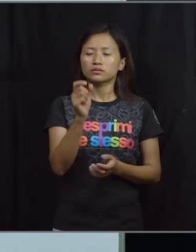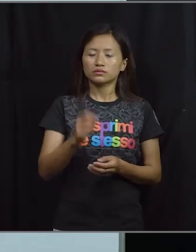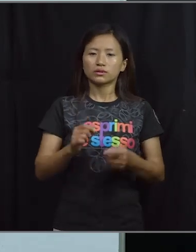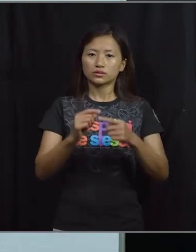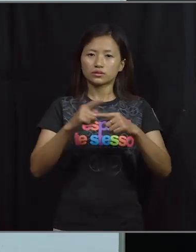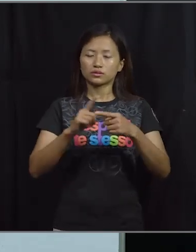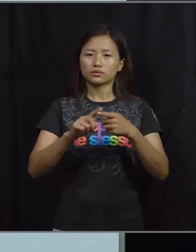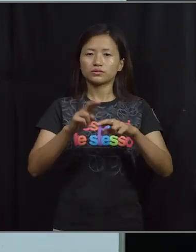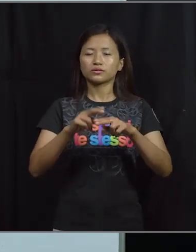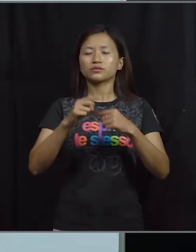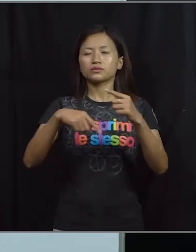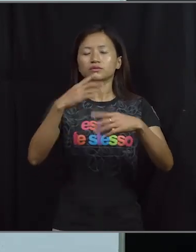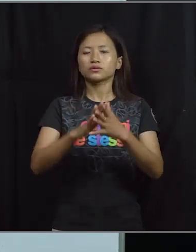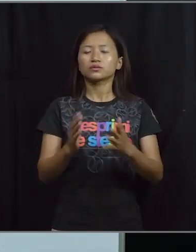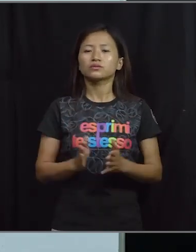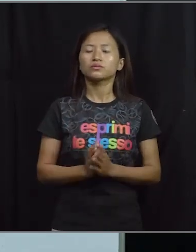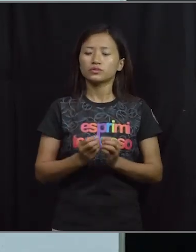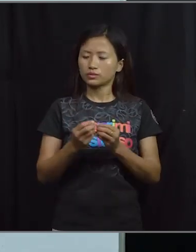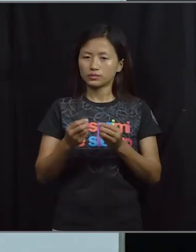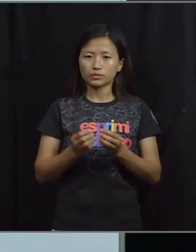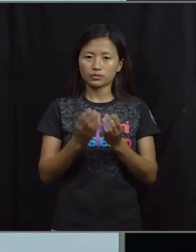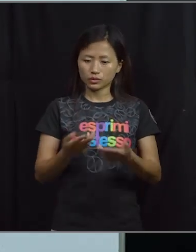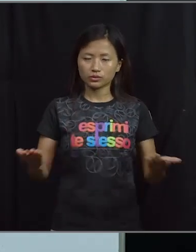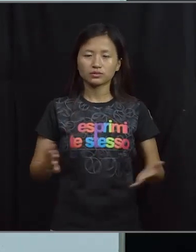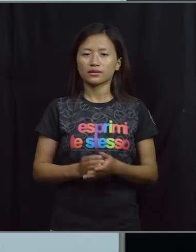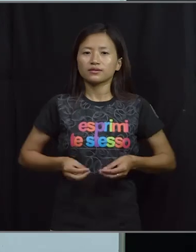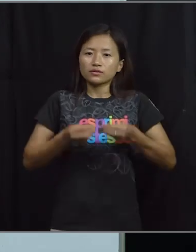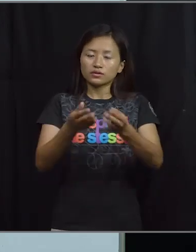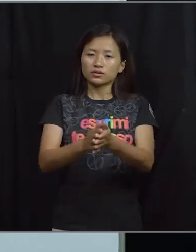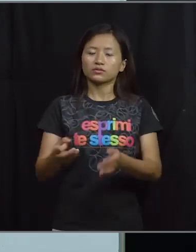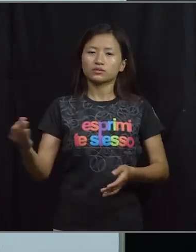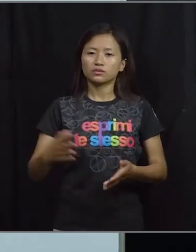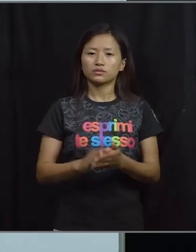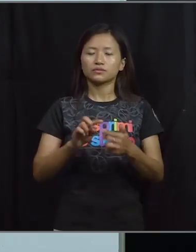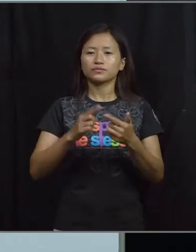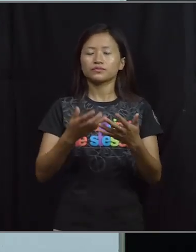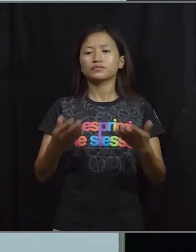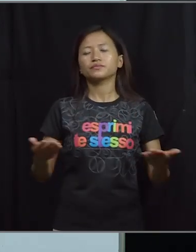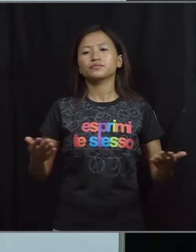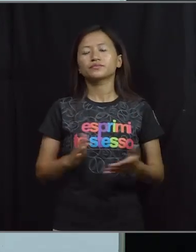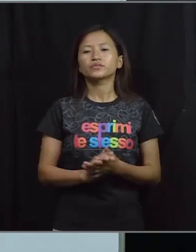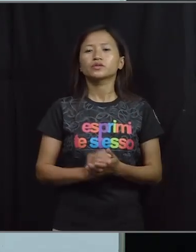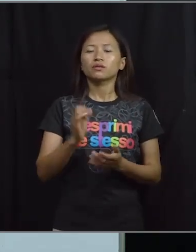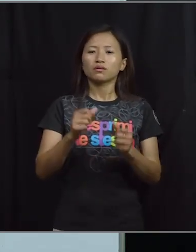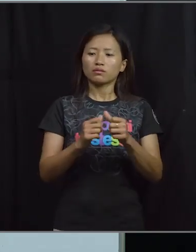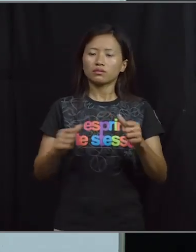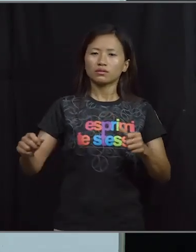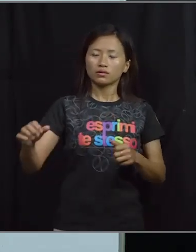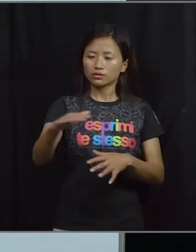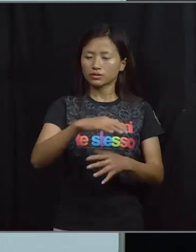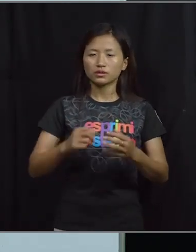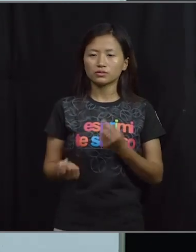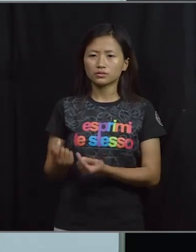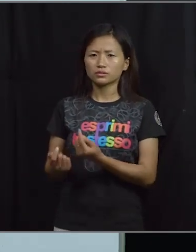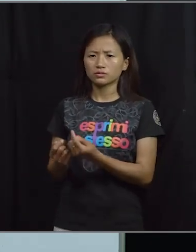are those entrepreneurs who produce new products. Next is agricultural entrepreneurs. Agricultural entrepreneurs